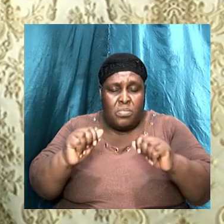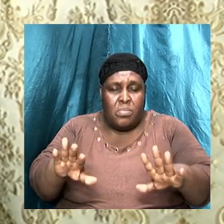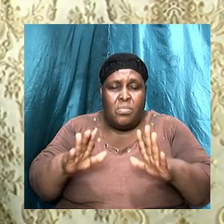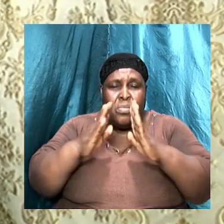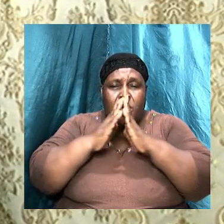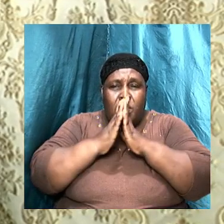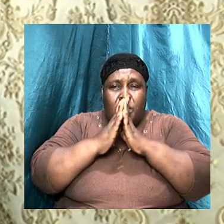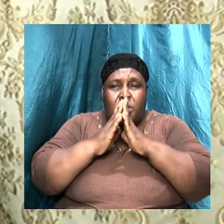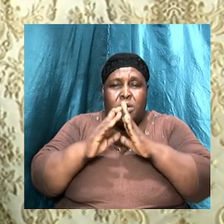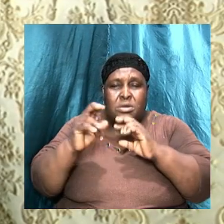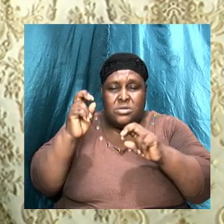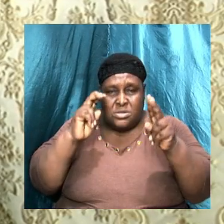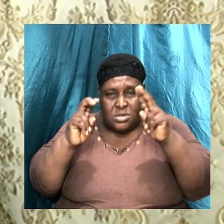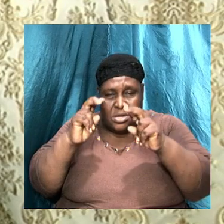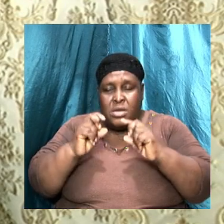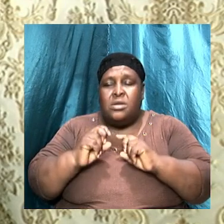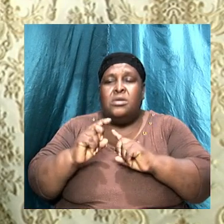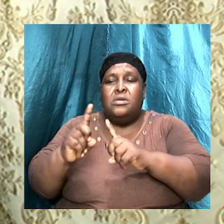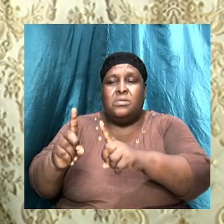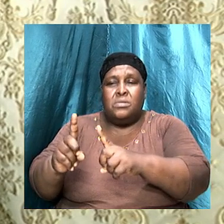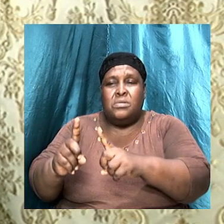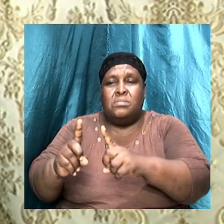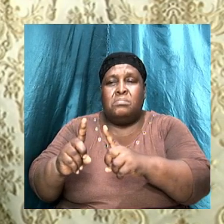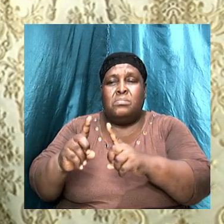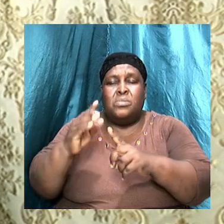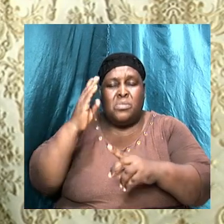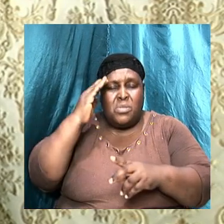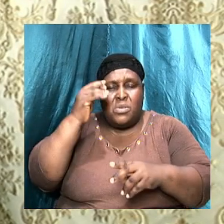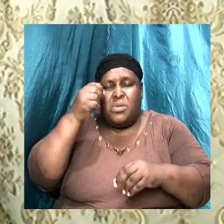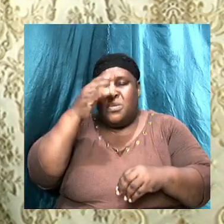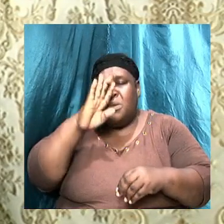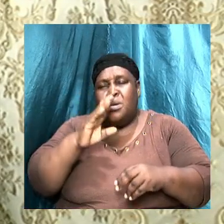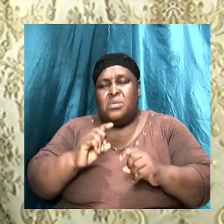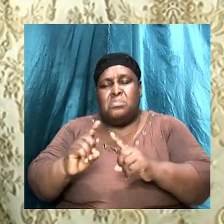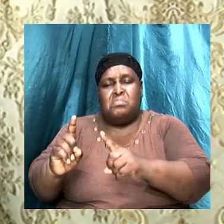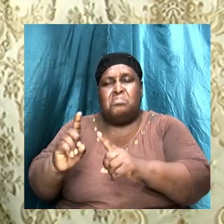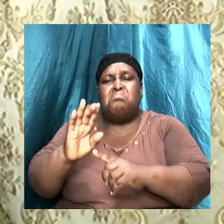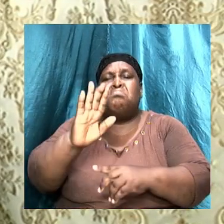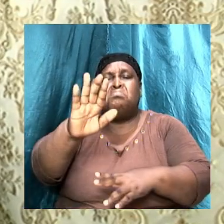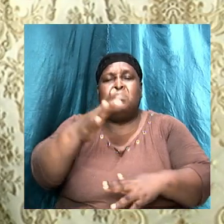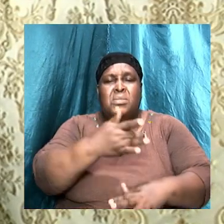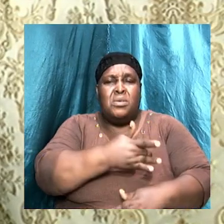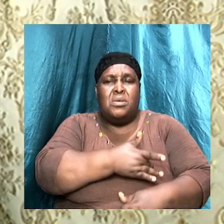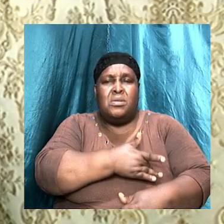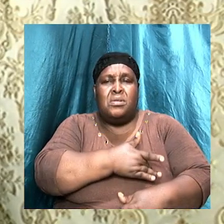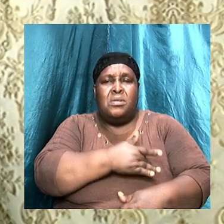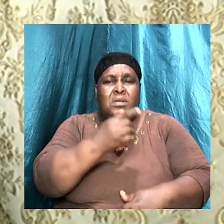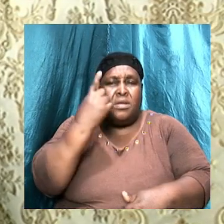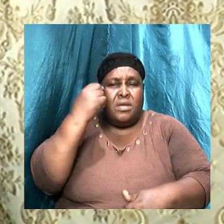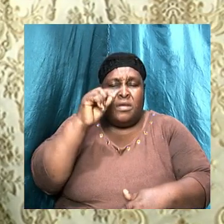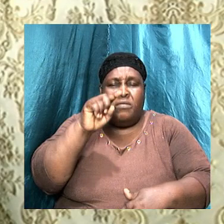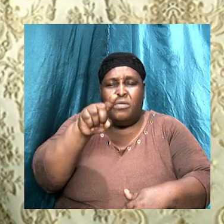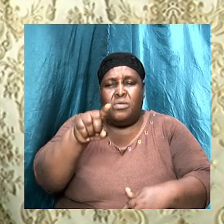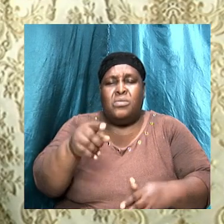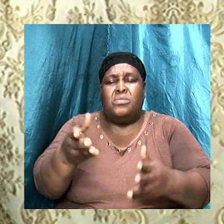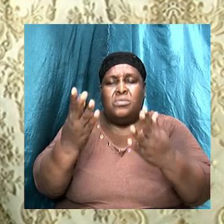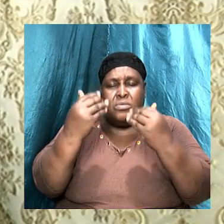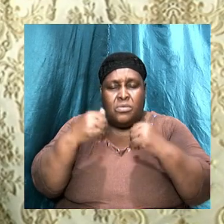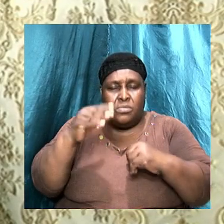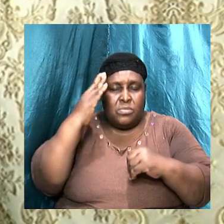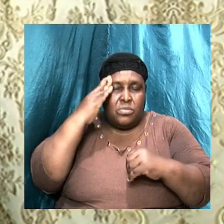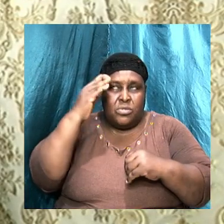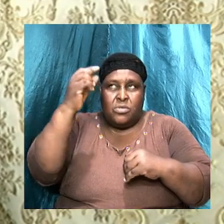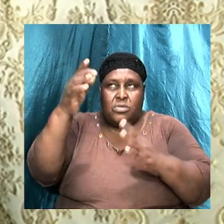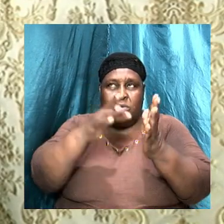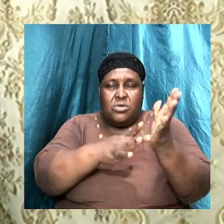you are seeking direction, you know, that God will direct your heart, you know, for you to come to know Him.